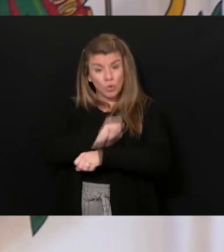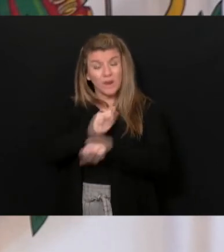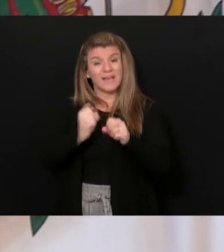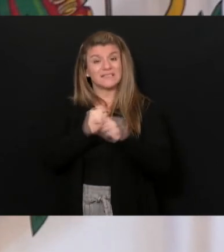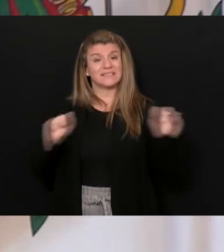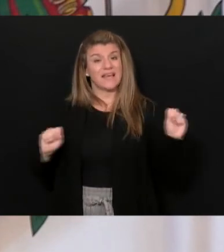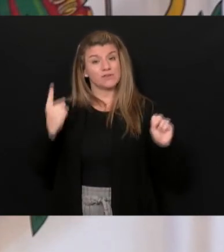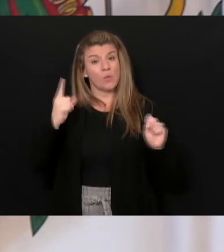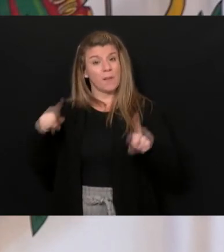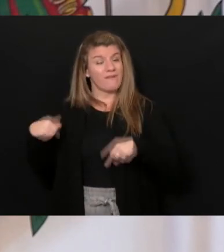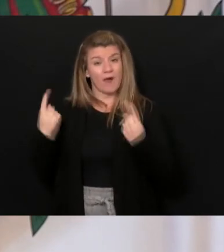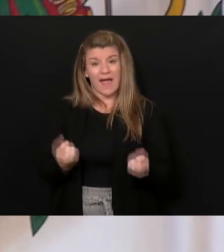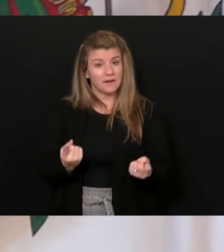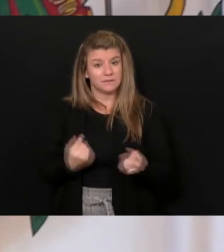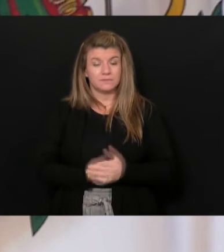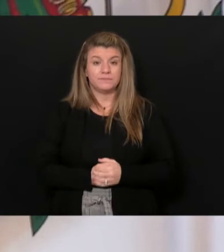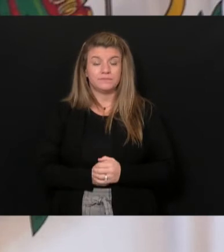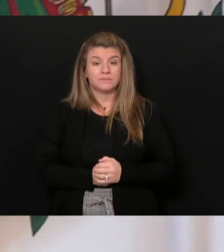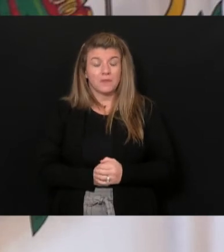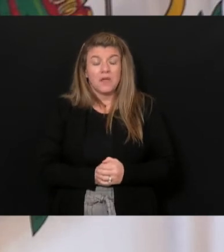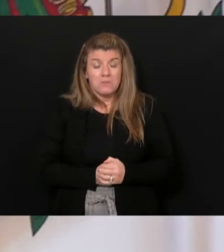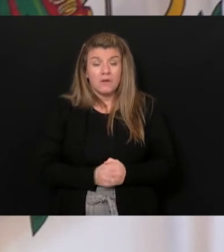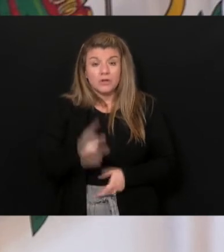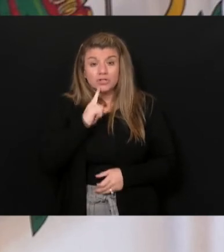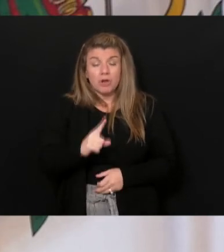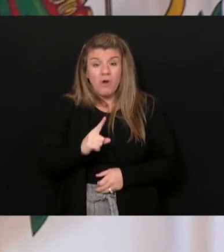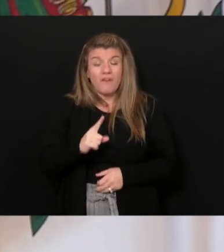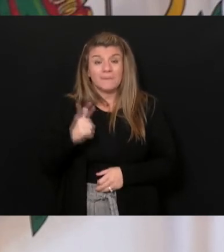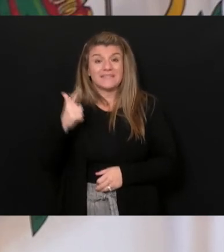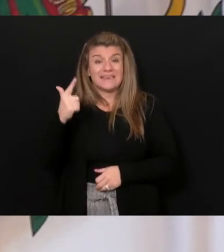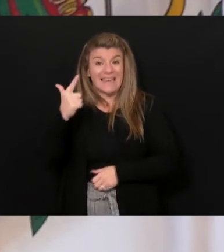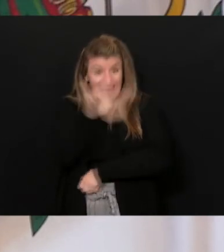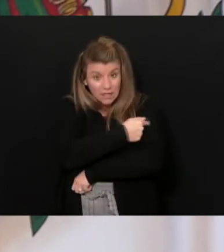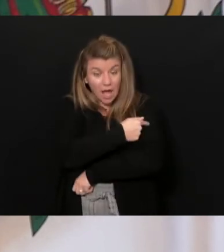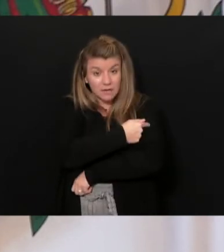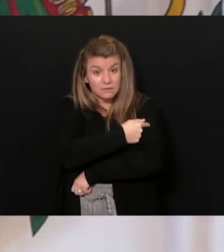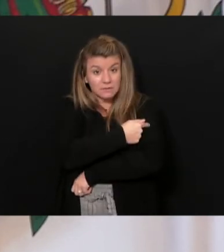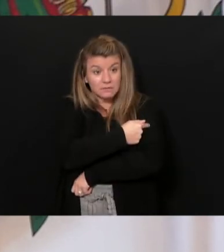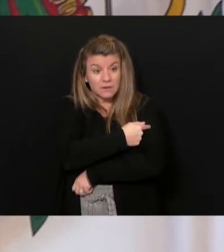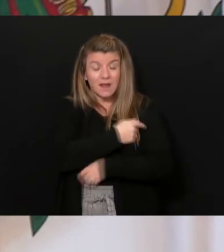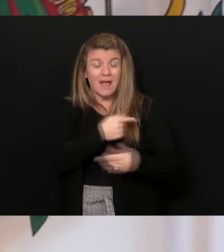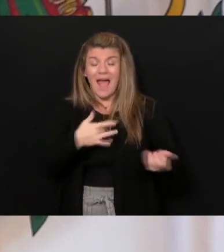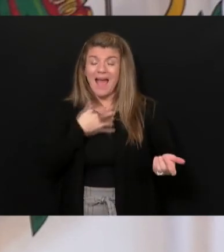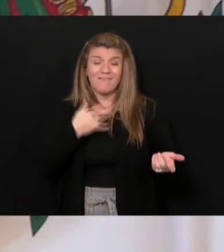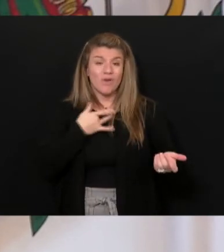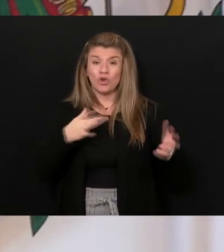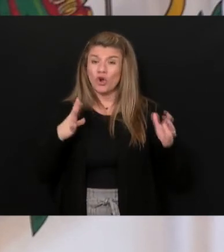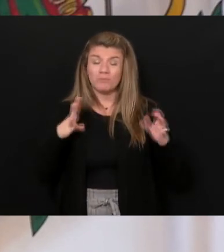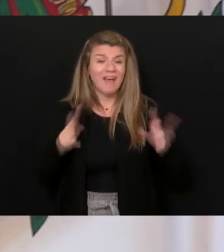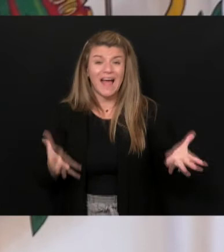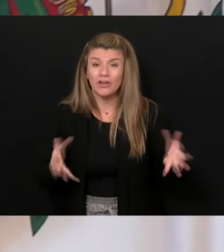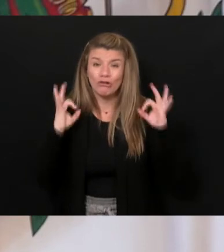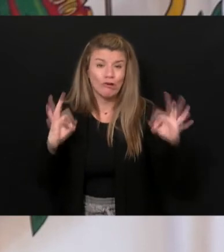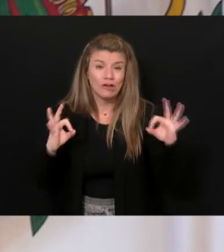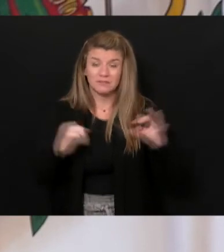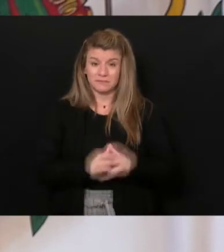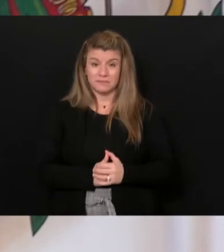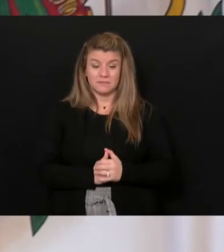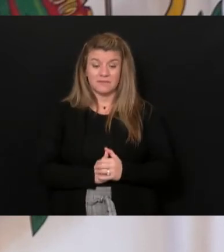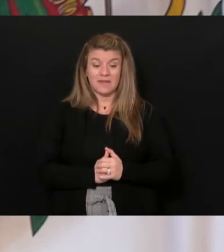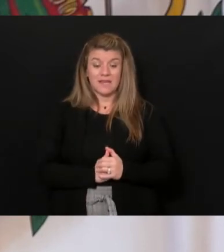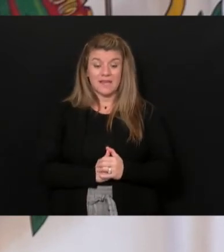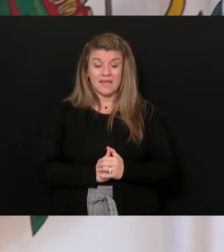ever had. So from the standpoint of taking it, I think you're good to go. Today,